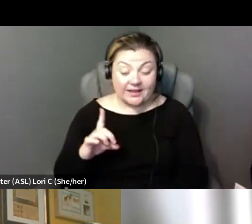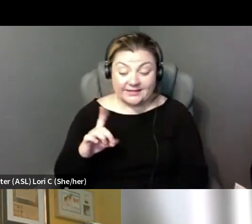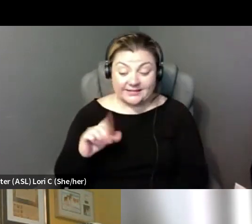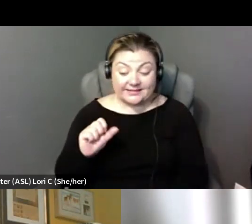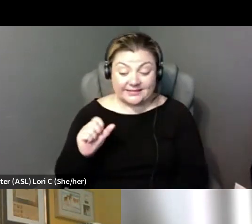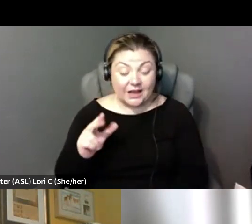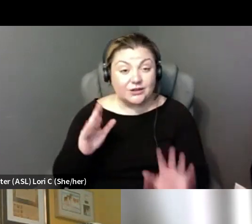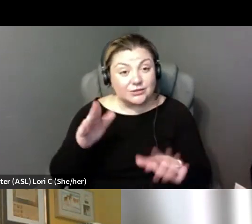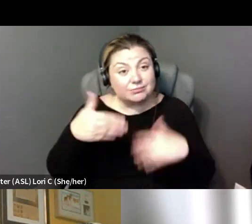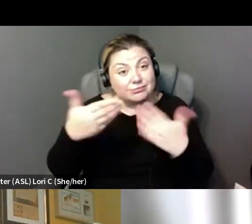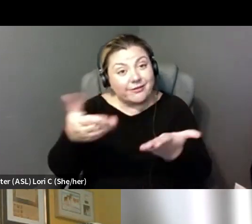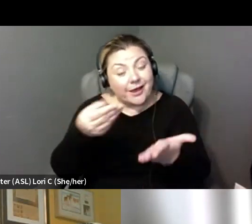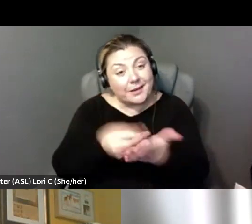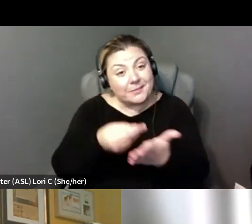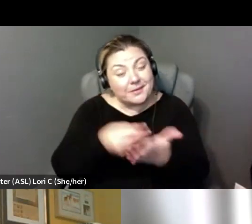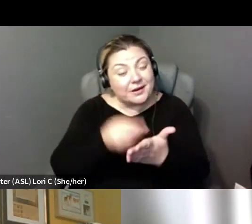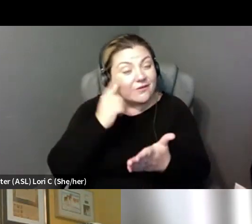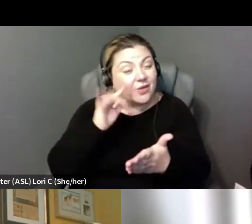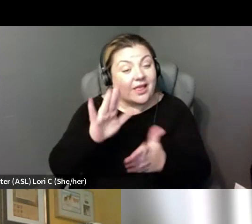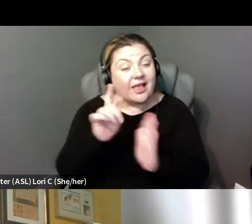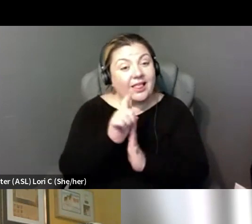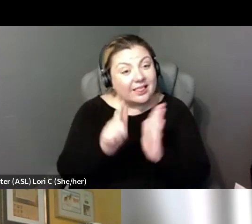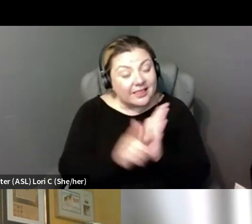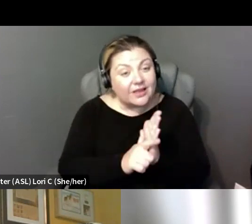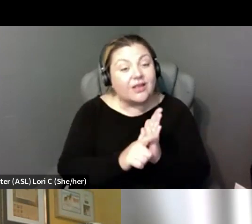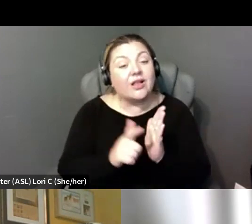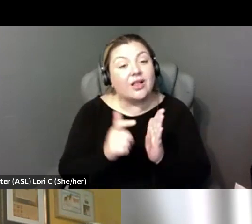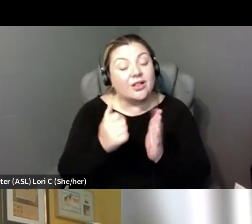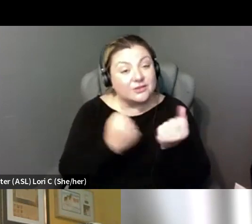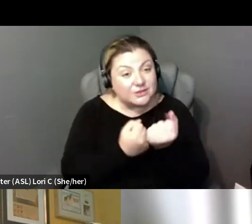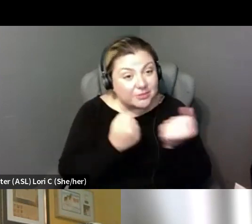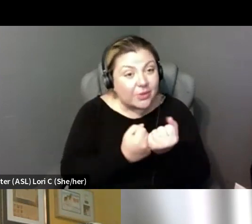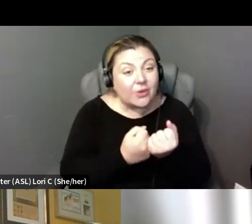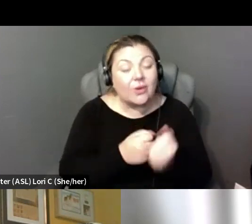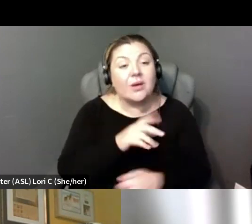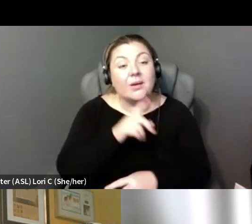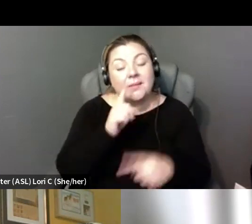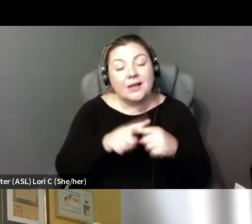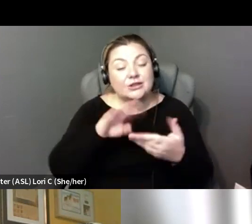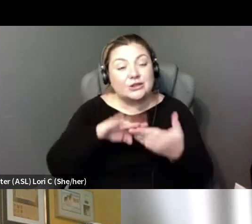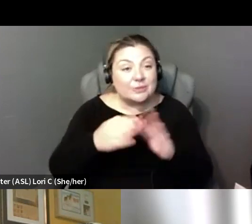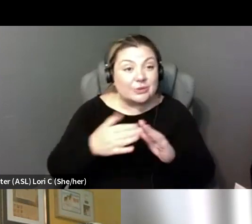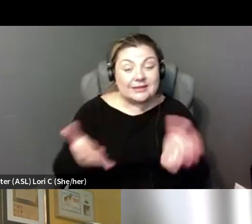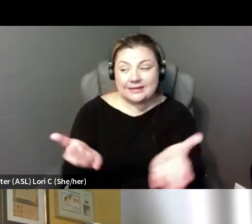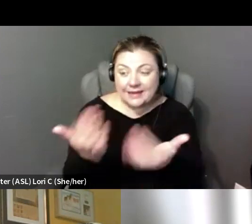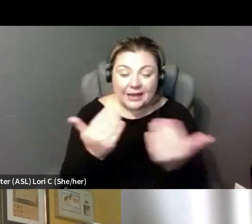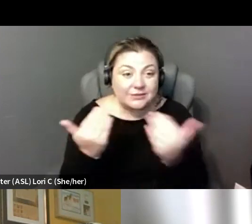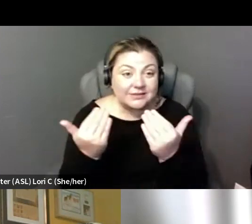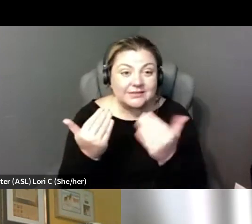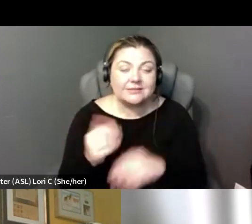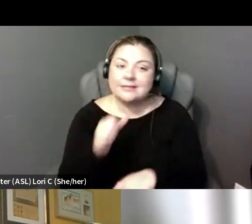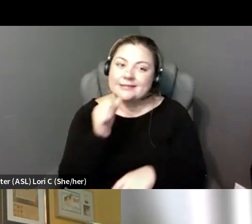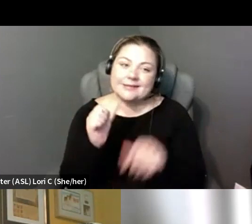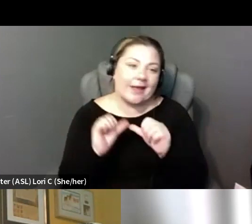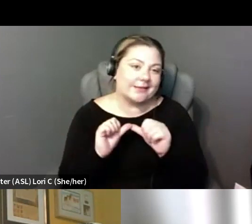other, some of that outreach work, but we know it's not sustainable, and it's built into our framework that it should be